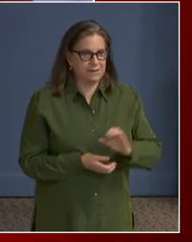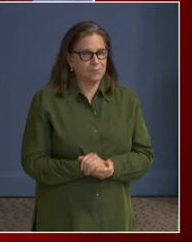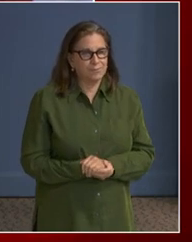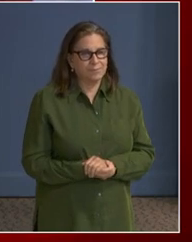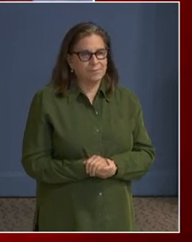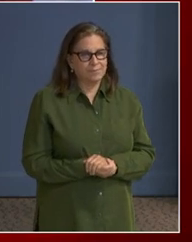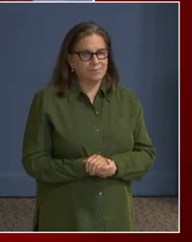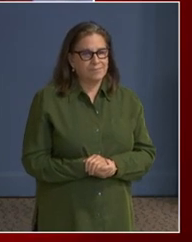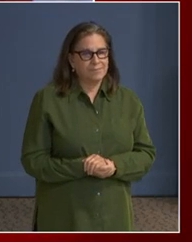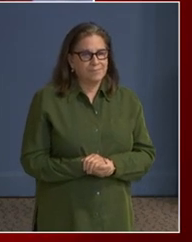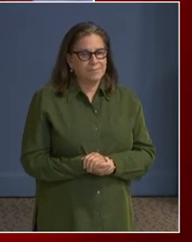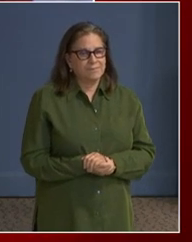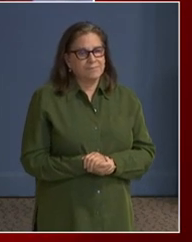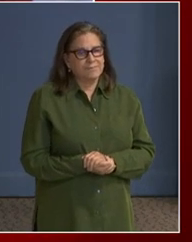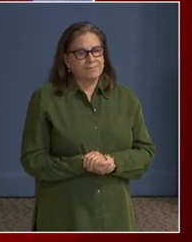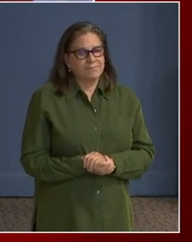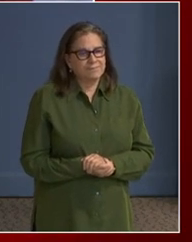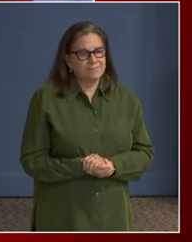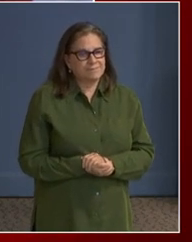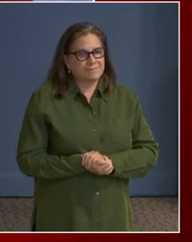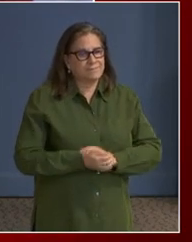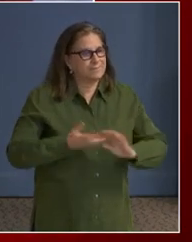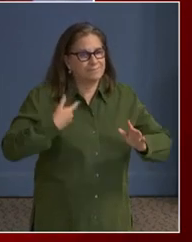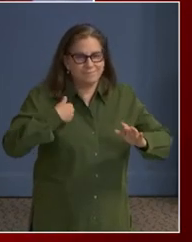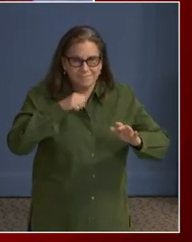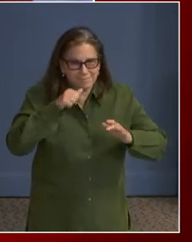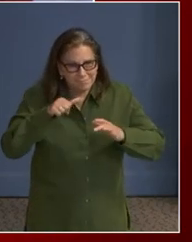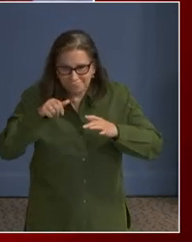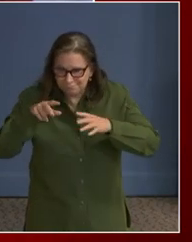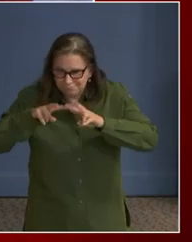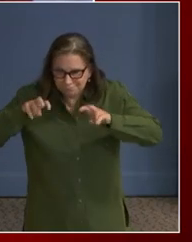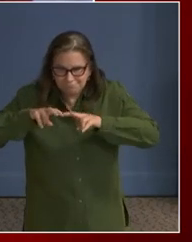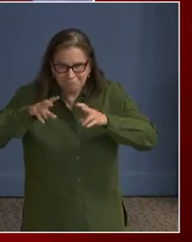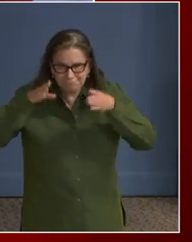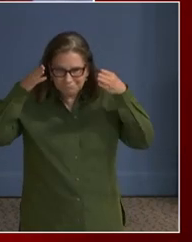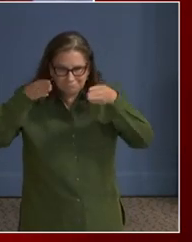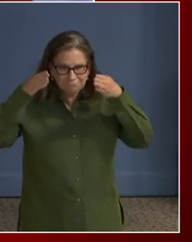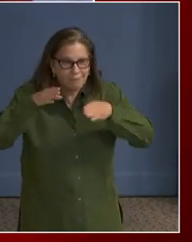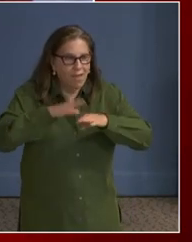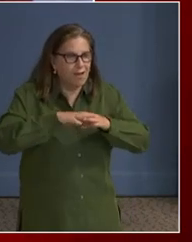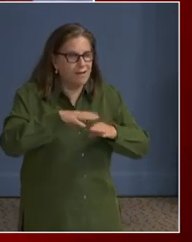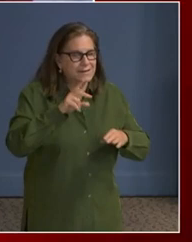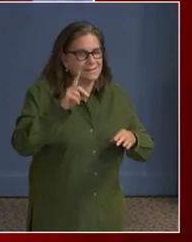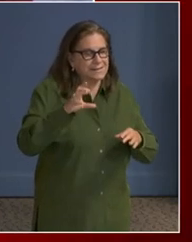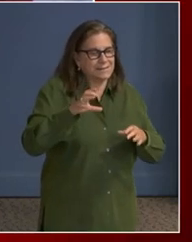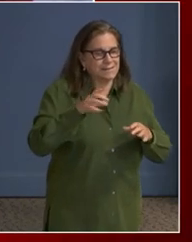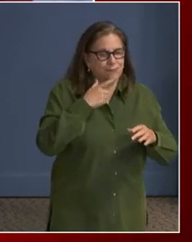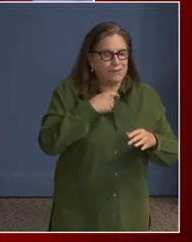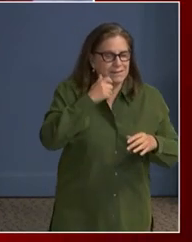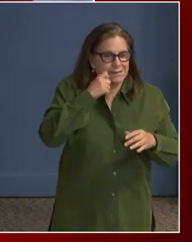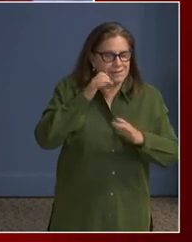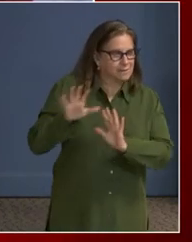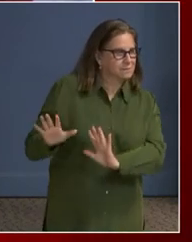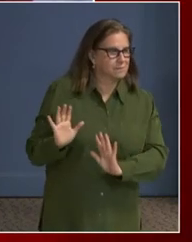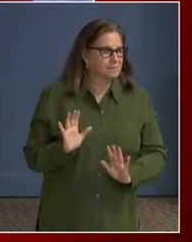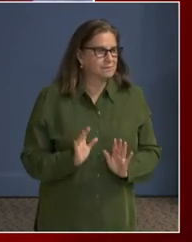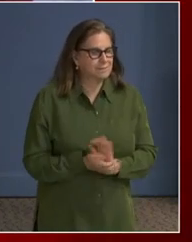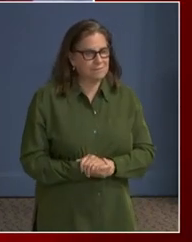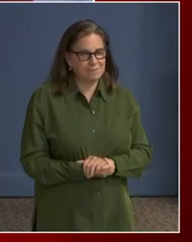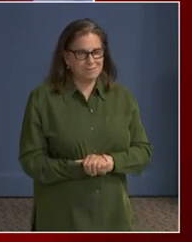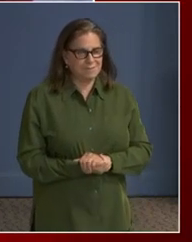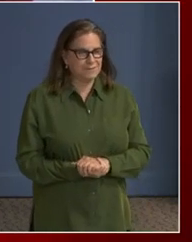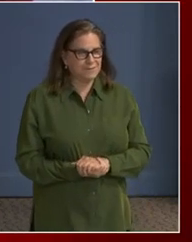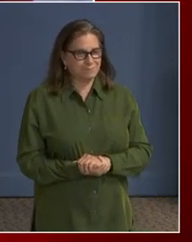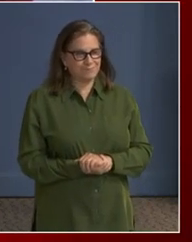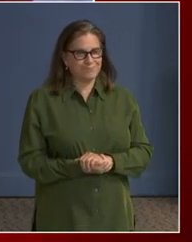haven't been focused on anything related to deal points in some months.